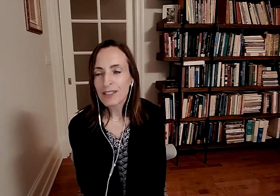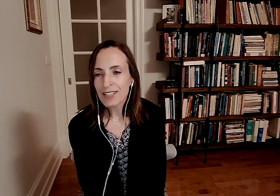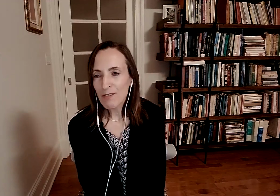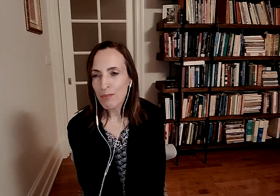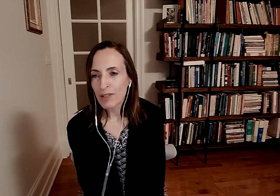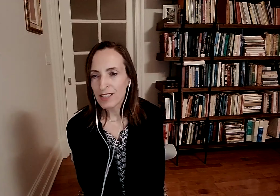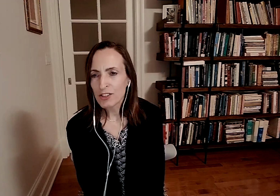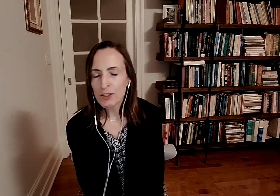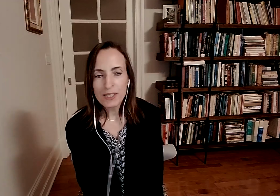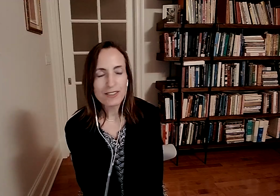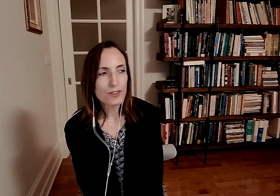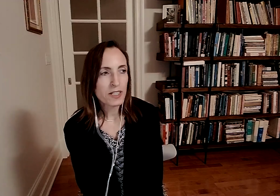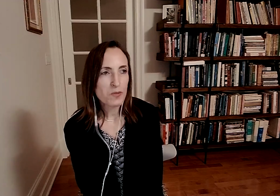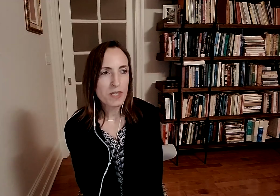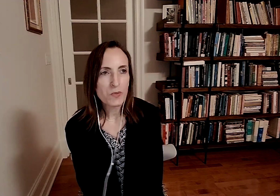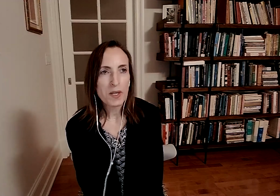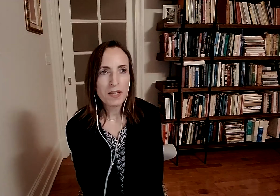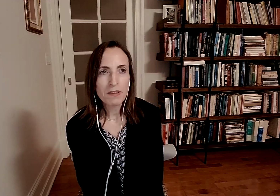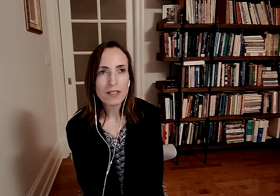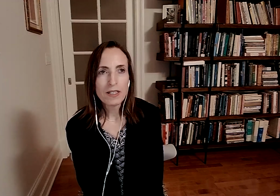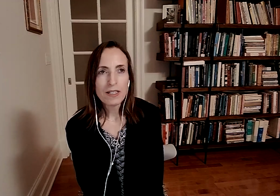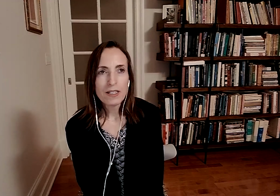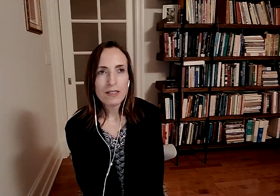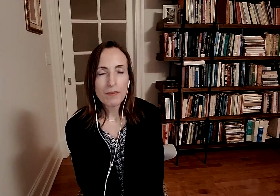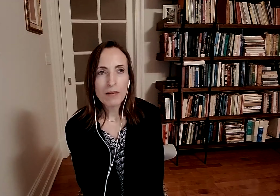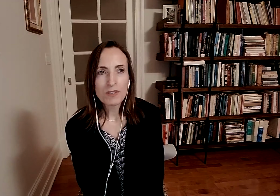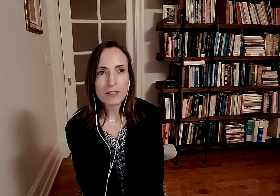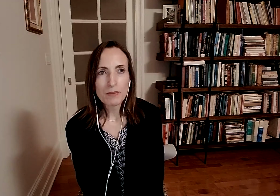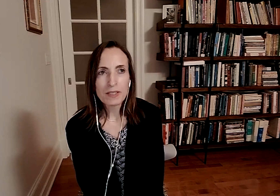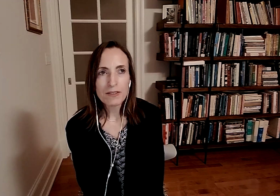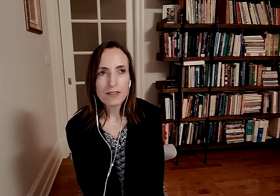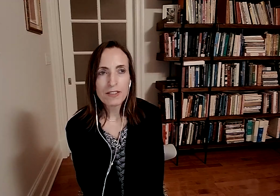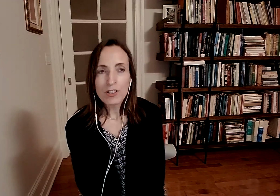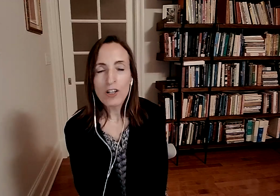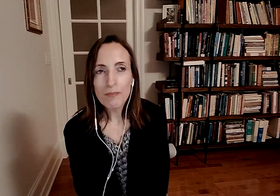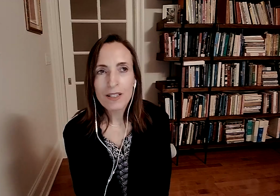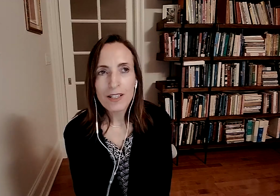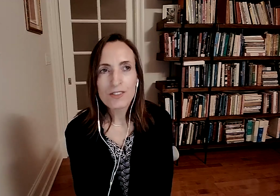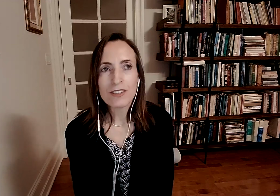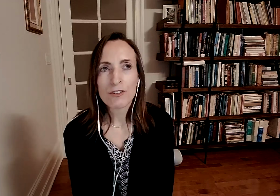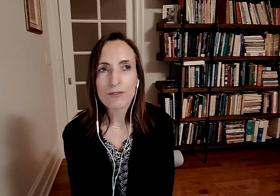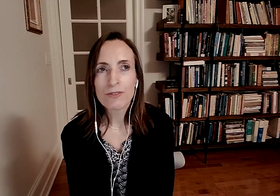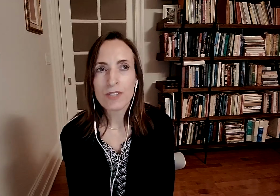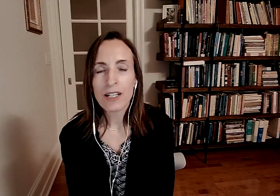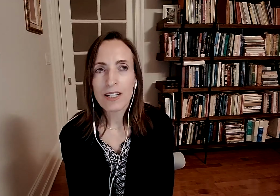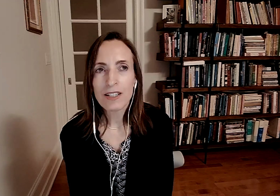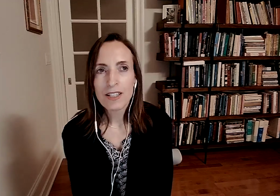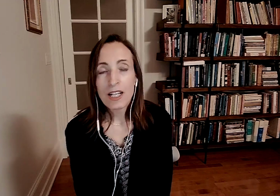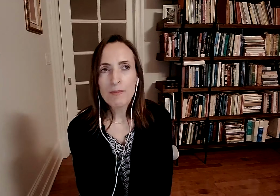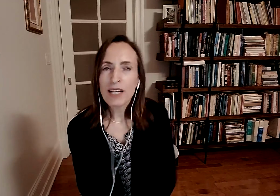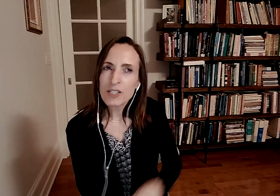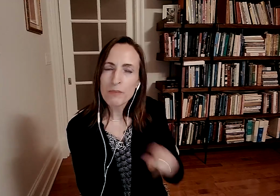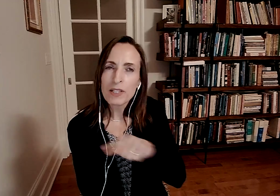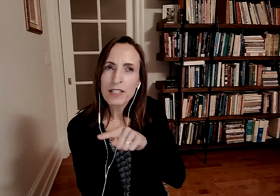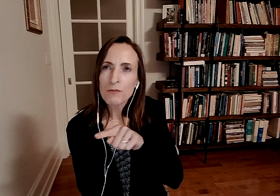don't immediately have a plan to do it. It strikes me as being perhaps a little bit difficult because, you know,